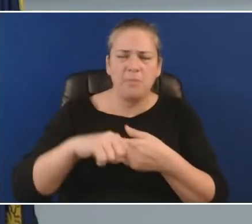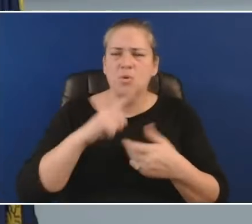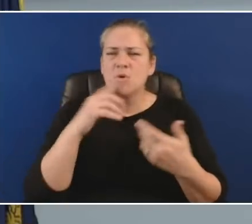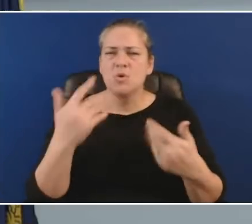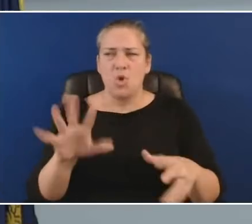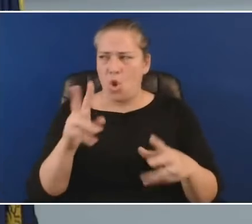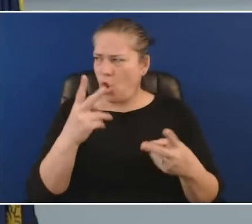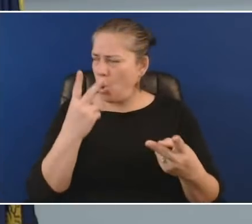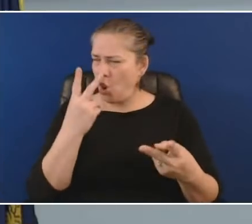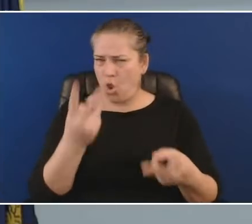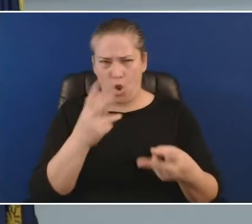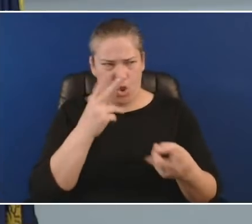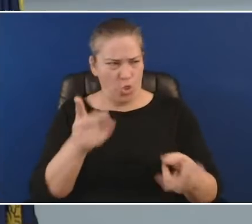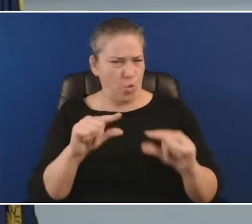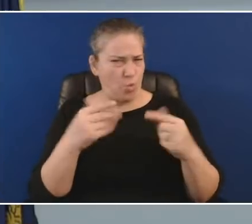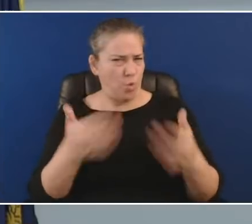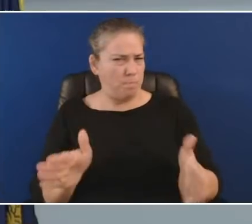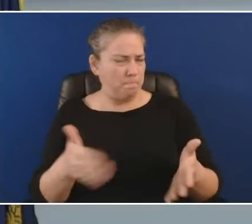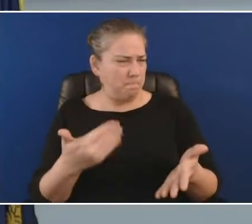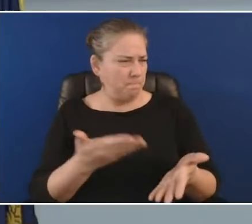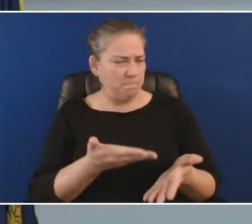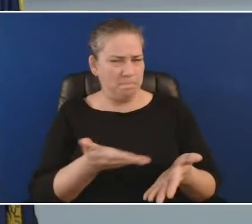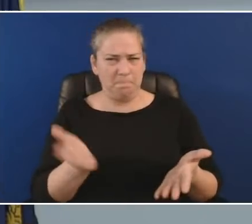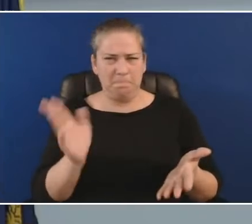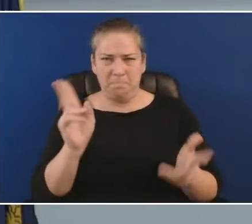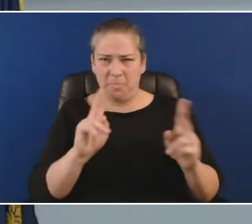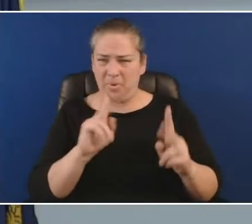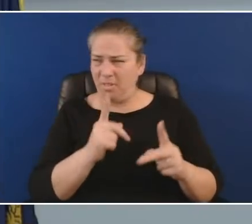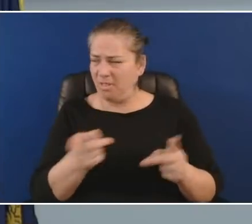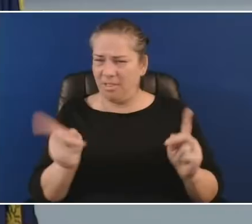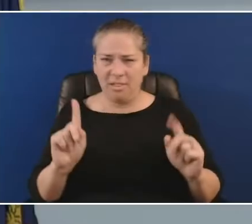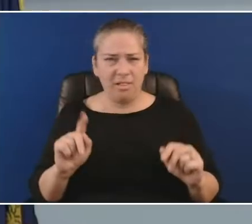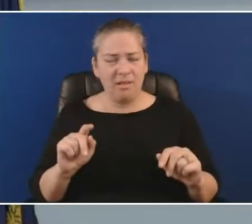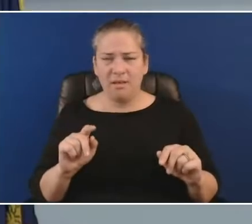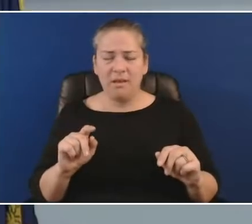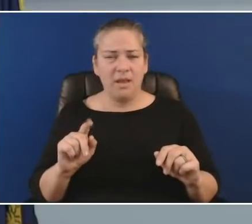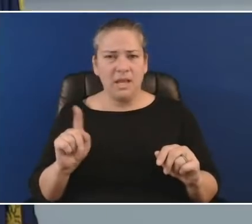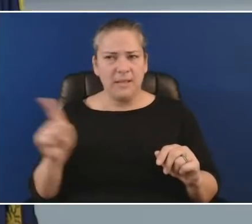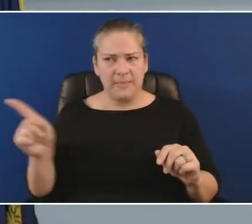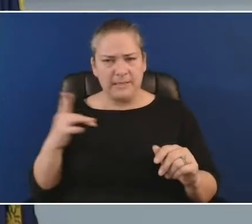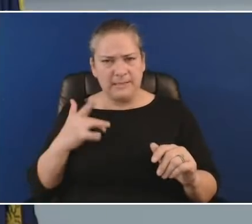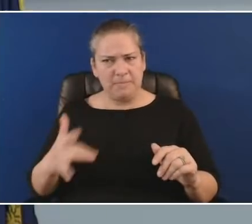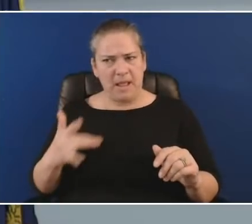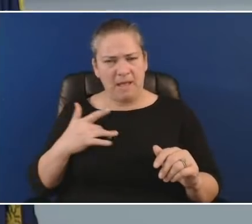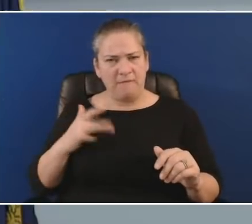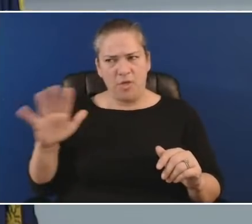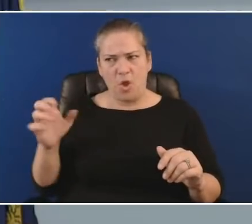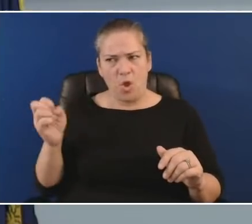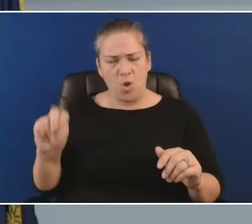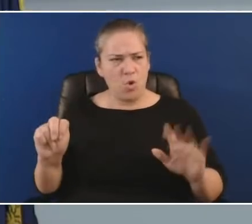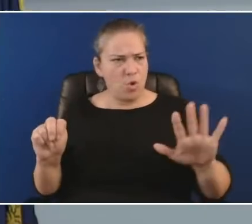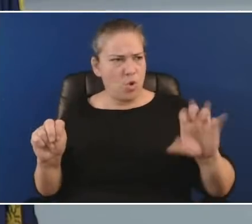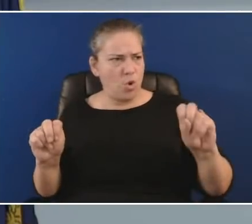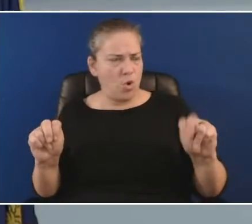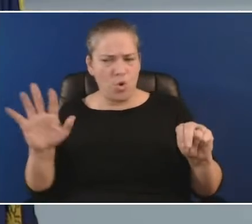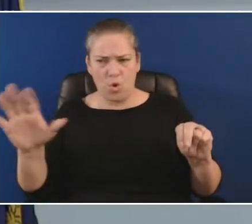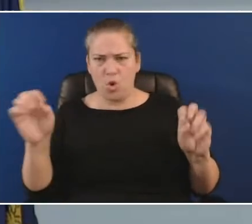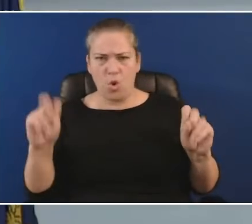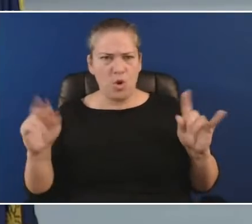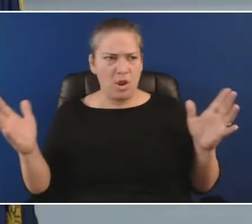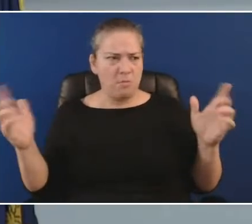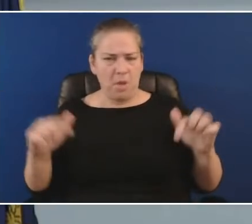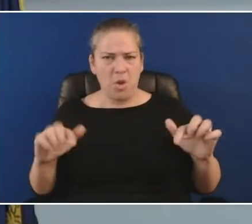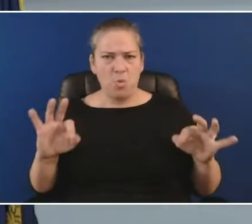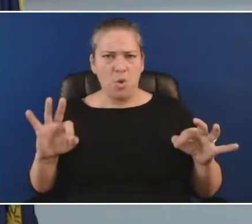room and you see folks that typically have discrete missions all working together seamlessly and all praying